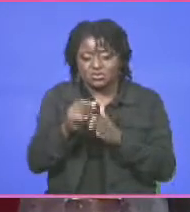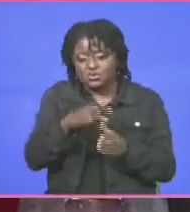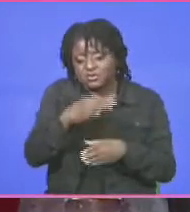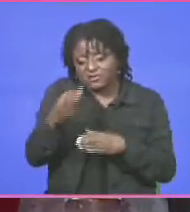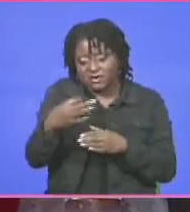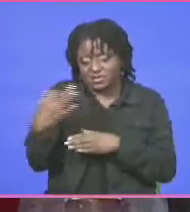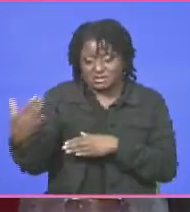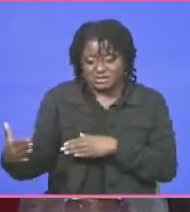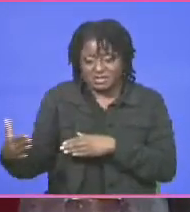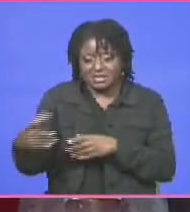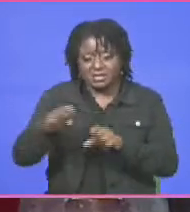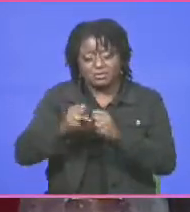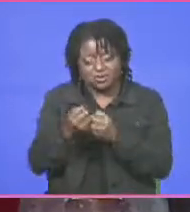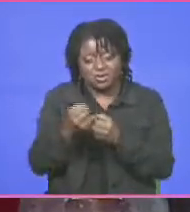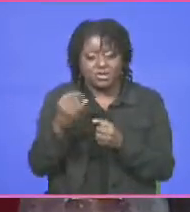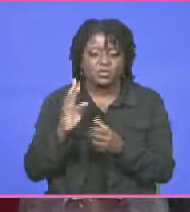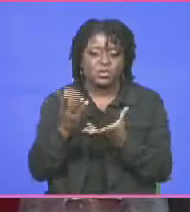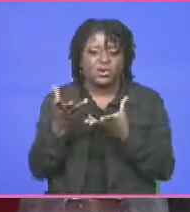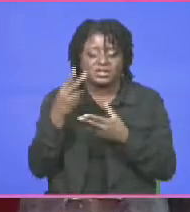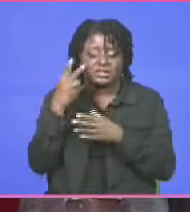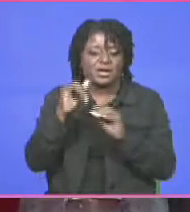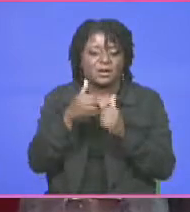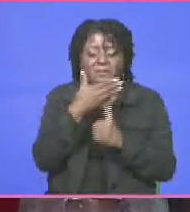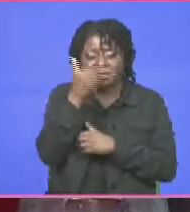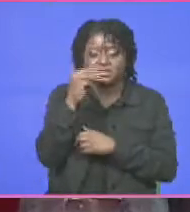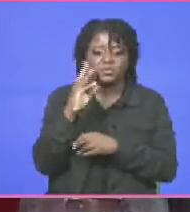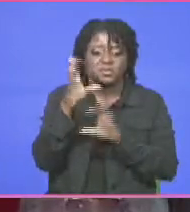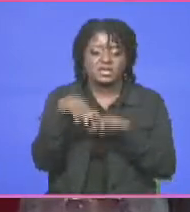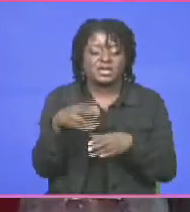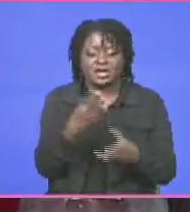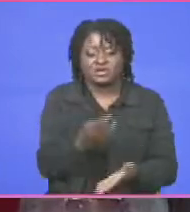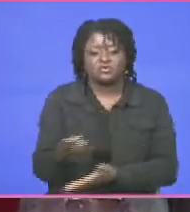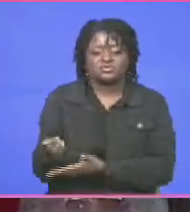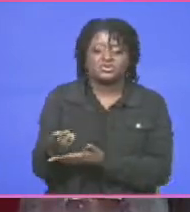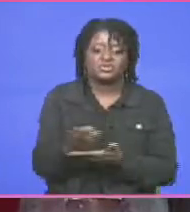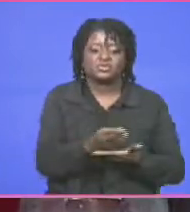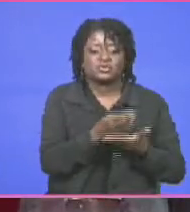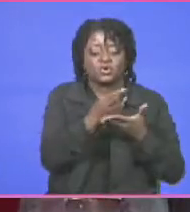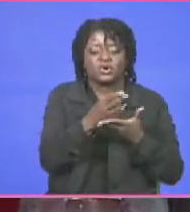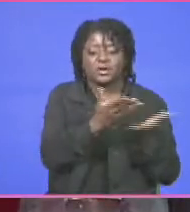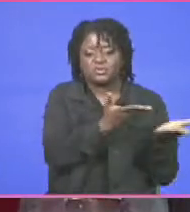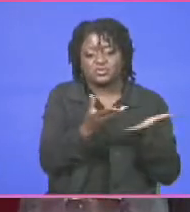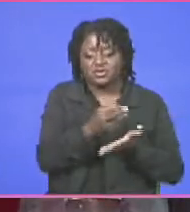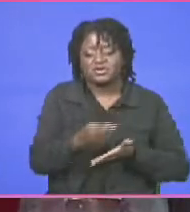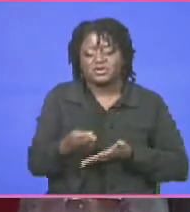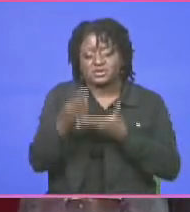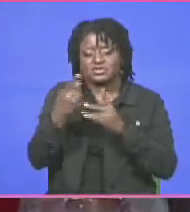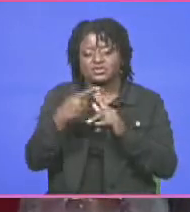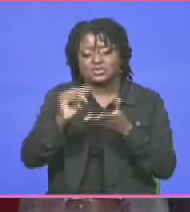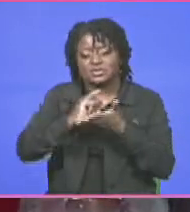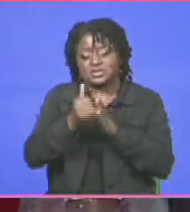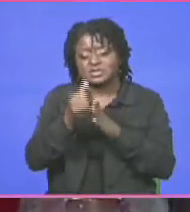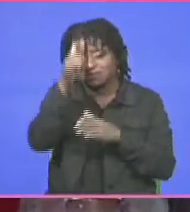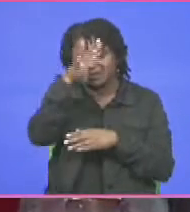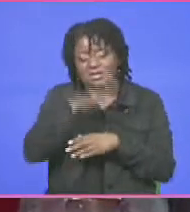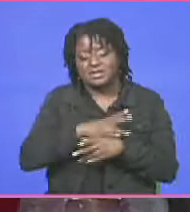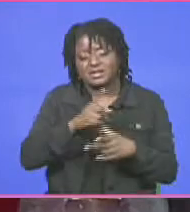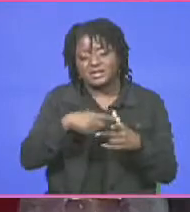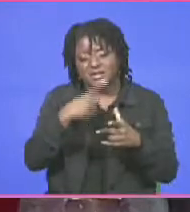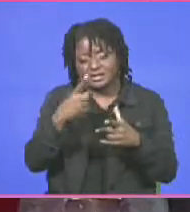and are broken. We want to see how best we can restore and bring restoration to these men. And then of